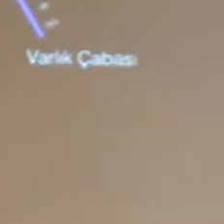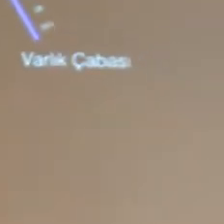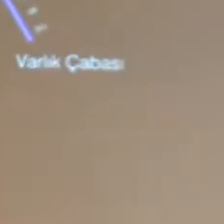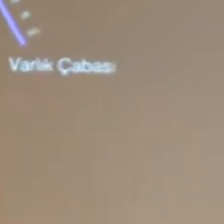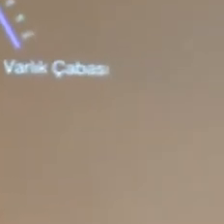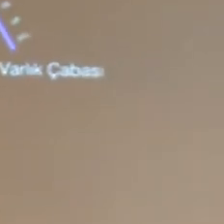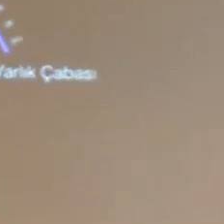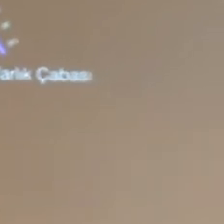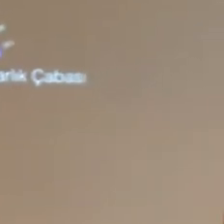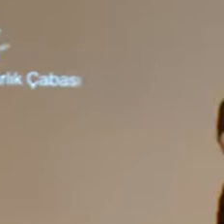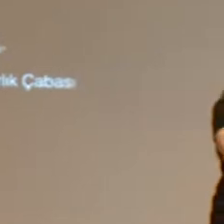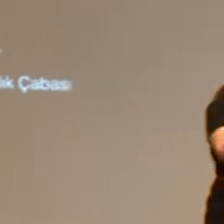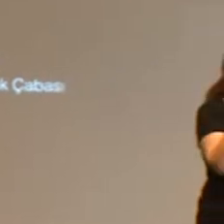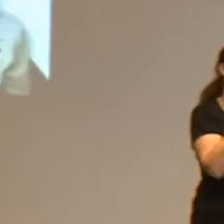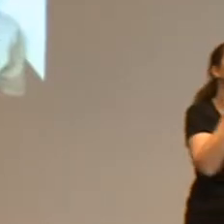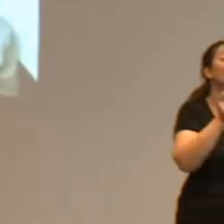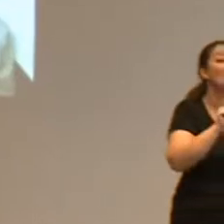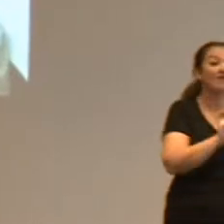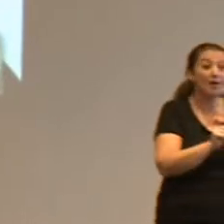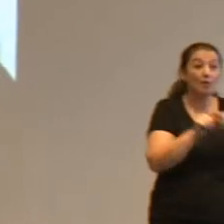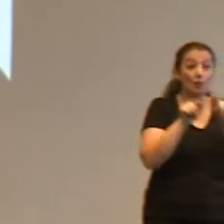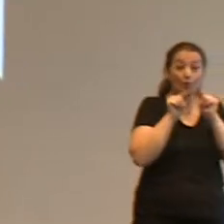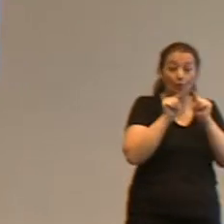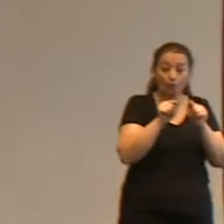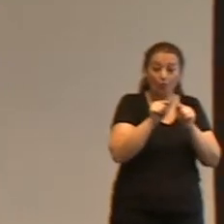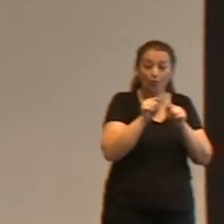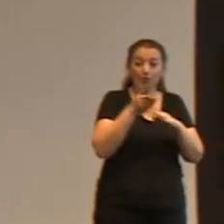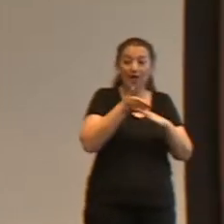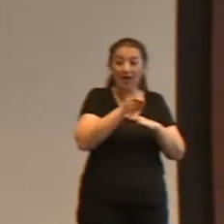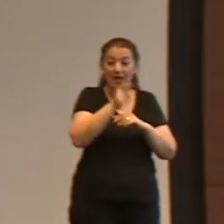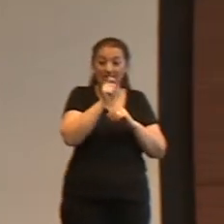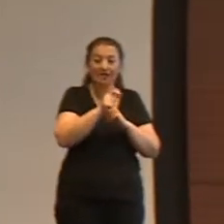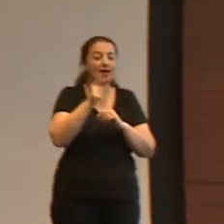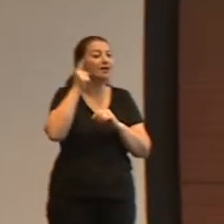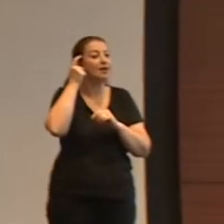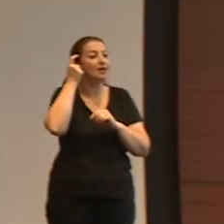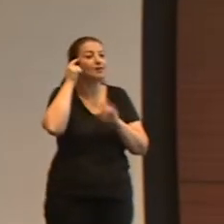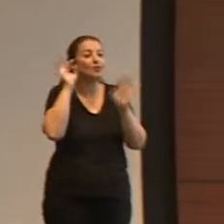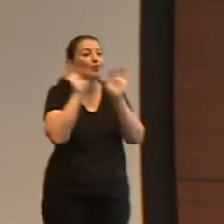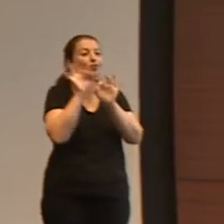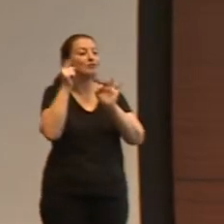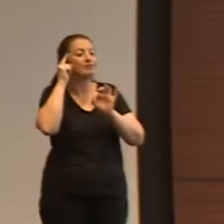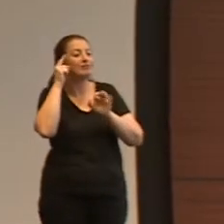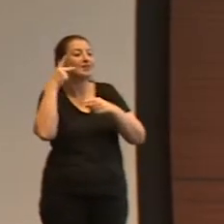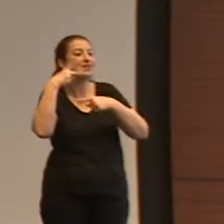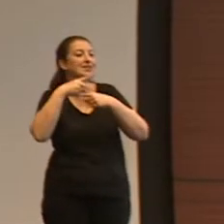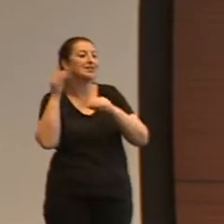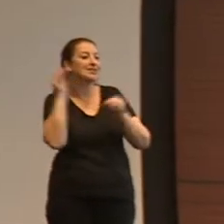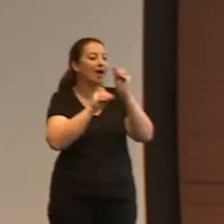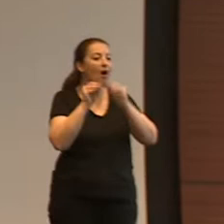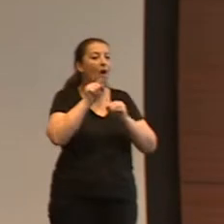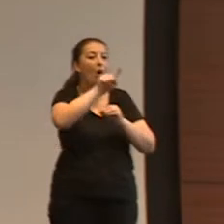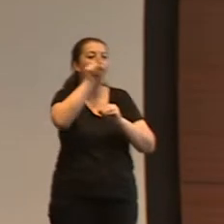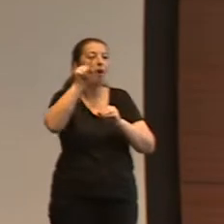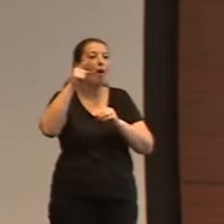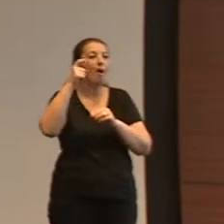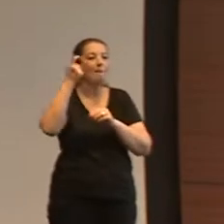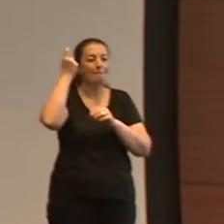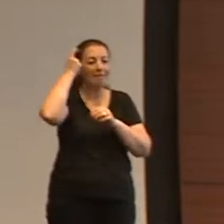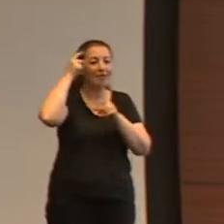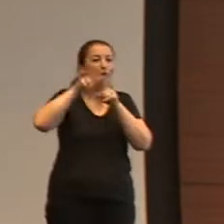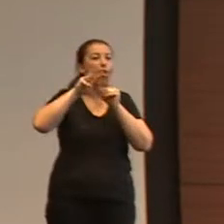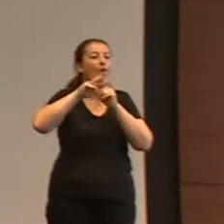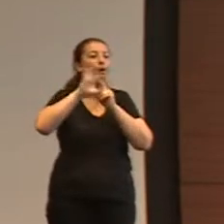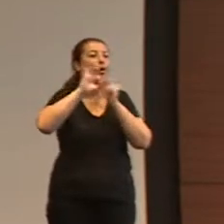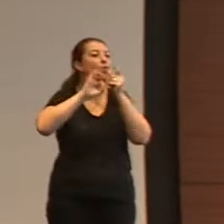parts relation between the part and the whole and their interaction with the life so